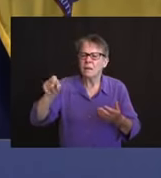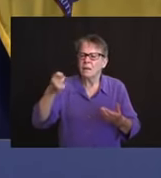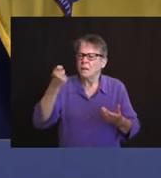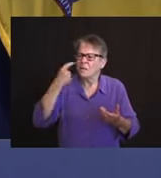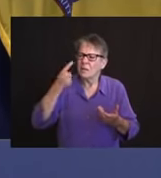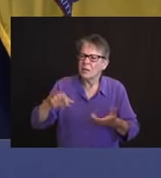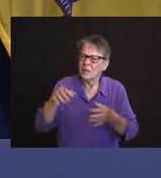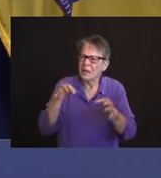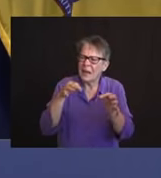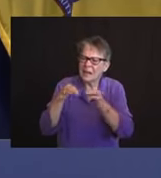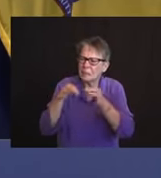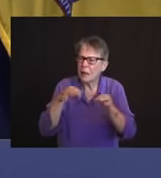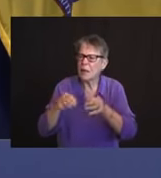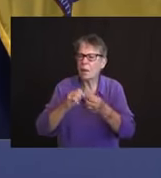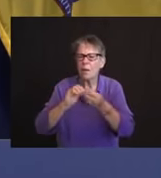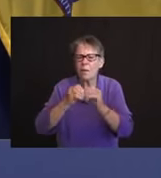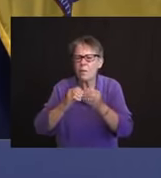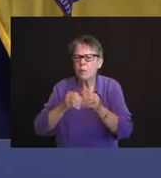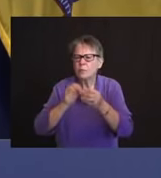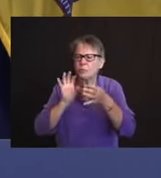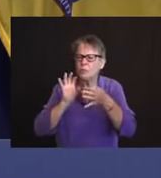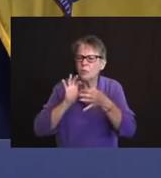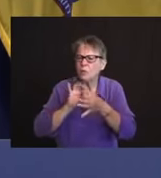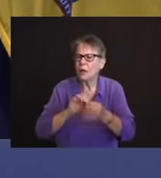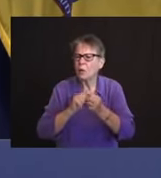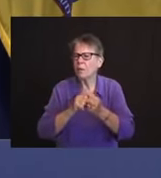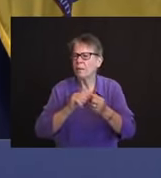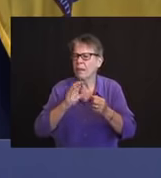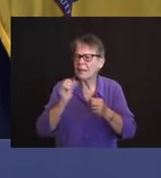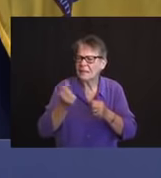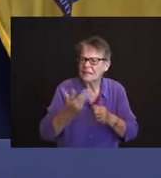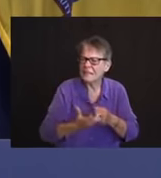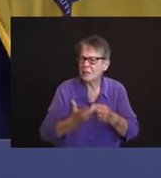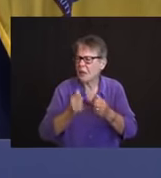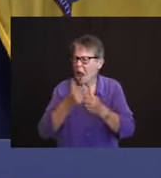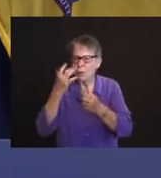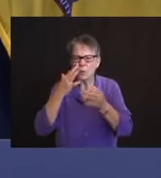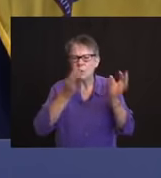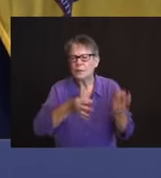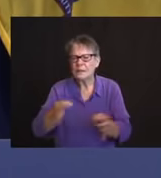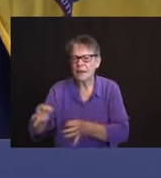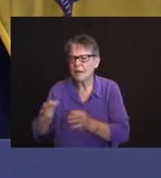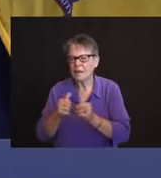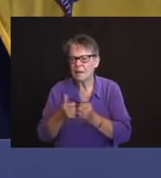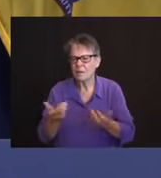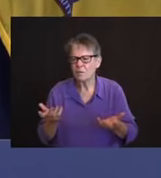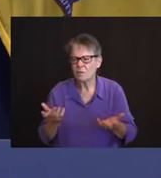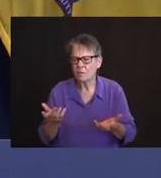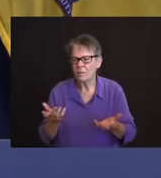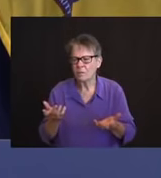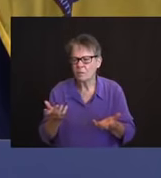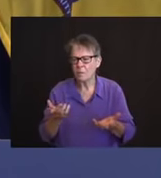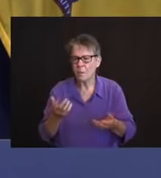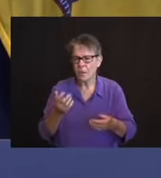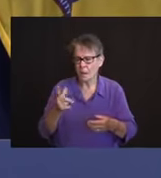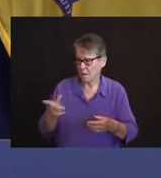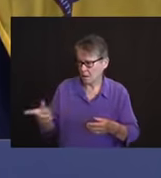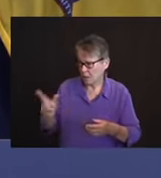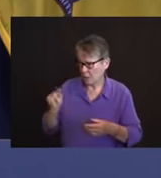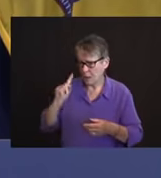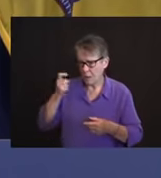from outdoor dining influence your decision on indoor dining? And for the Lieutenant Governor, some of the numbers that you mentioned about